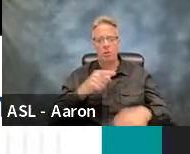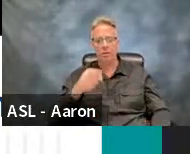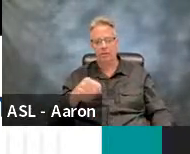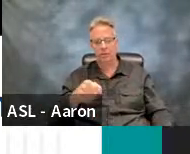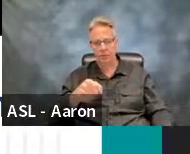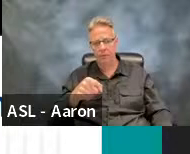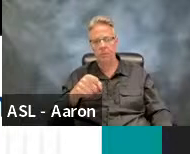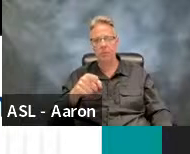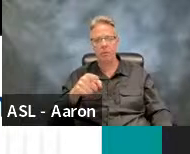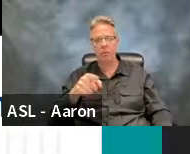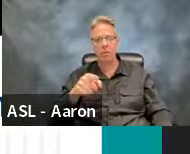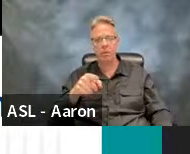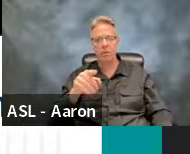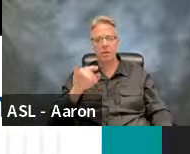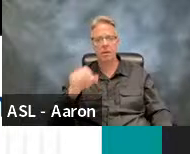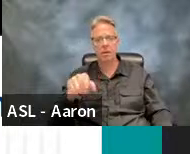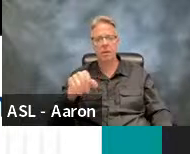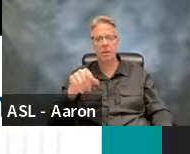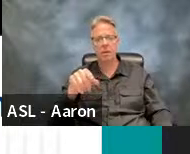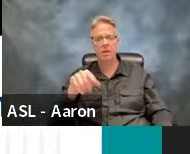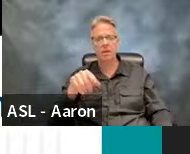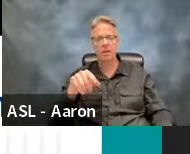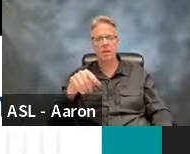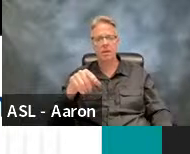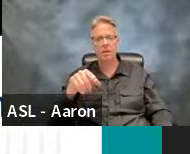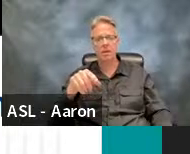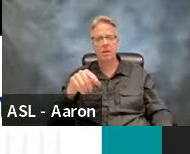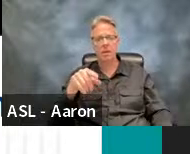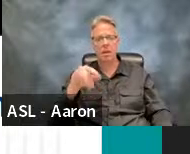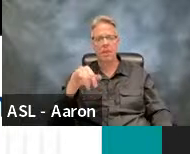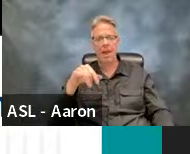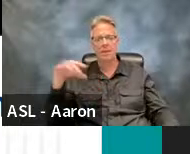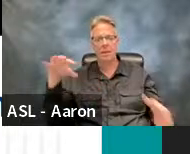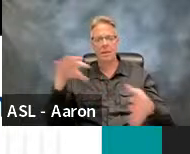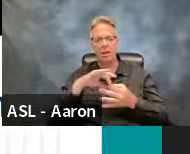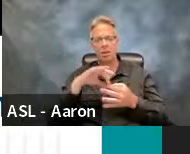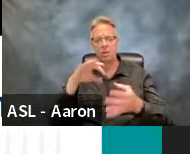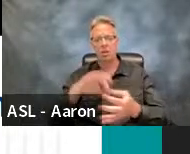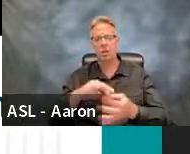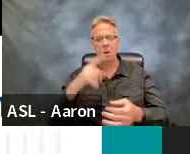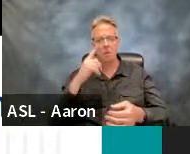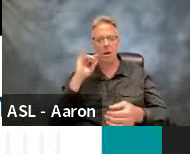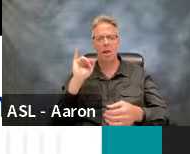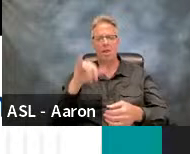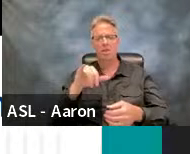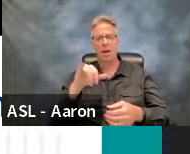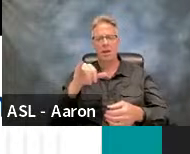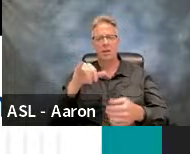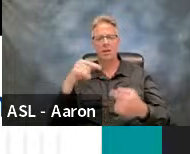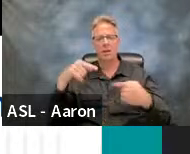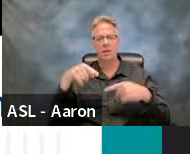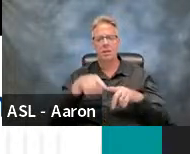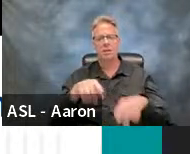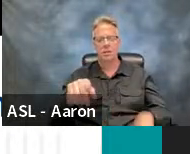are the interchange connections because of the closely spaced intersections.